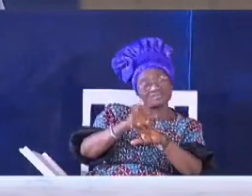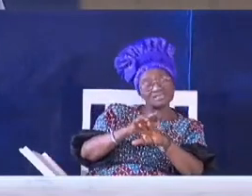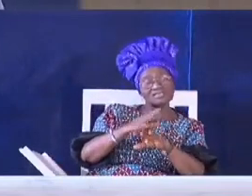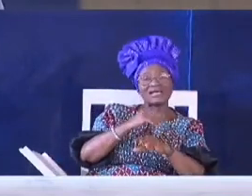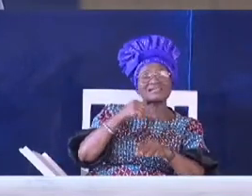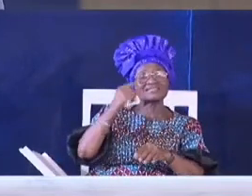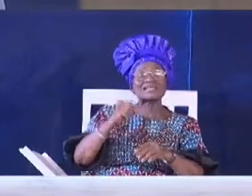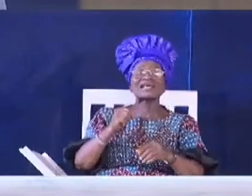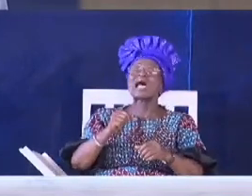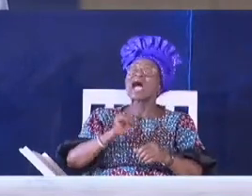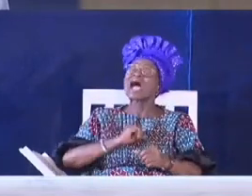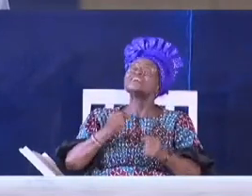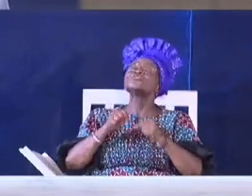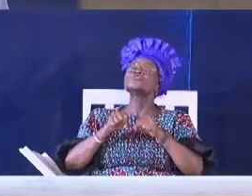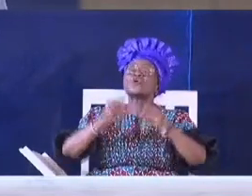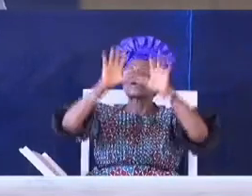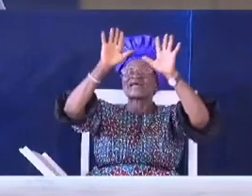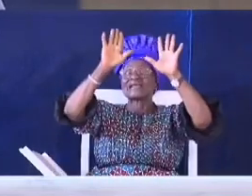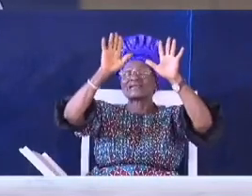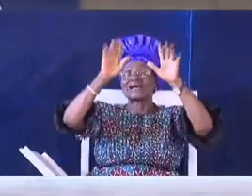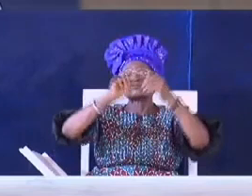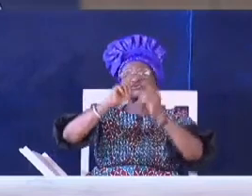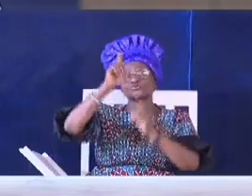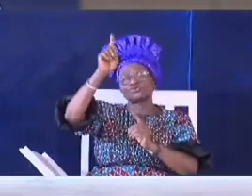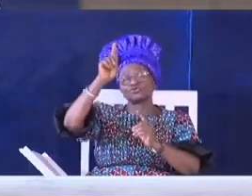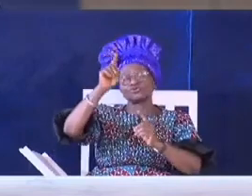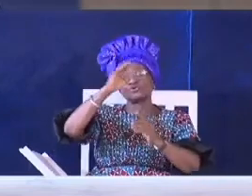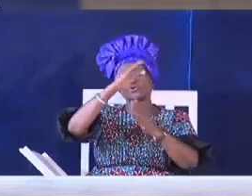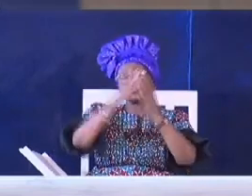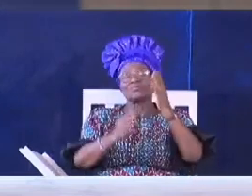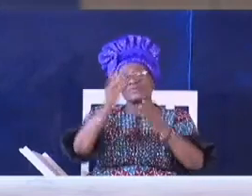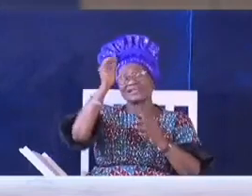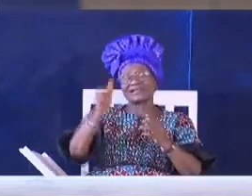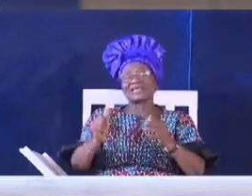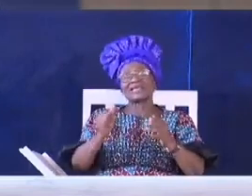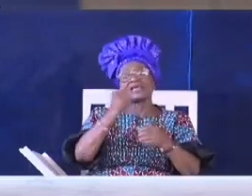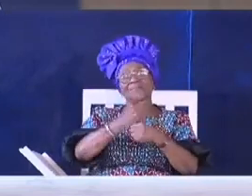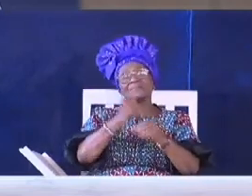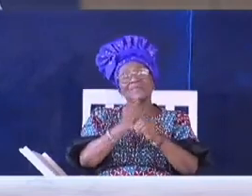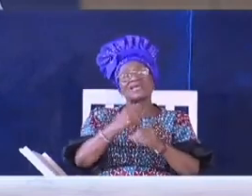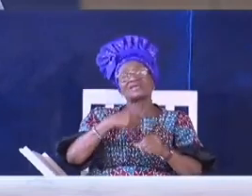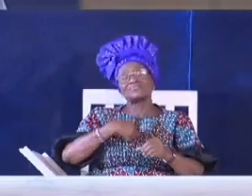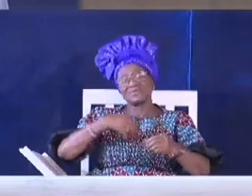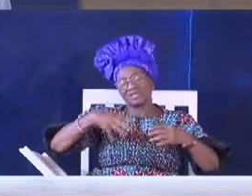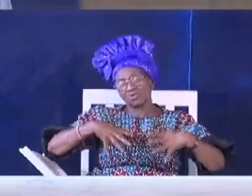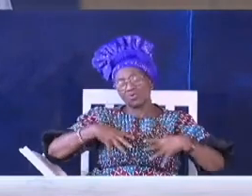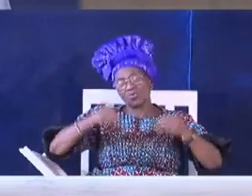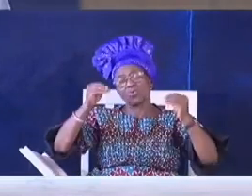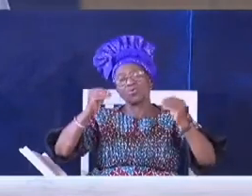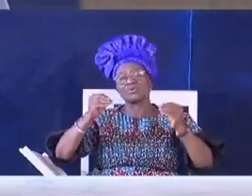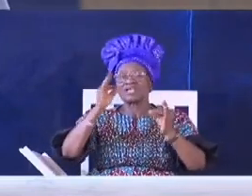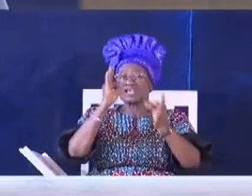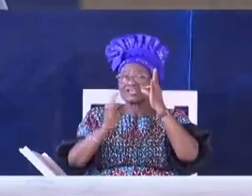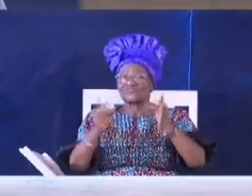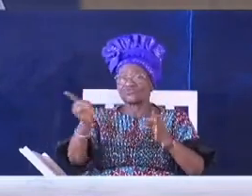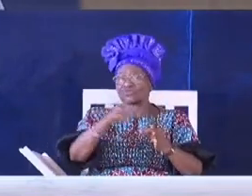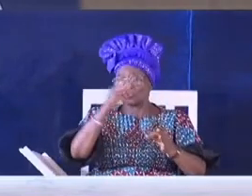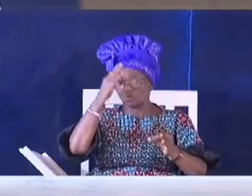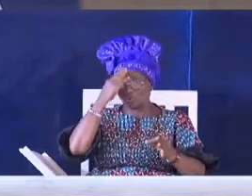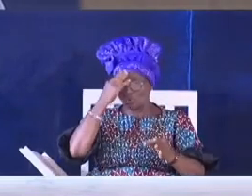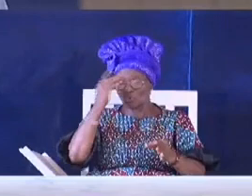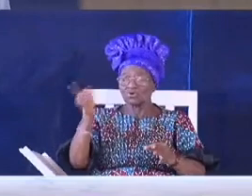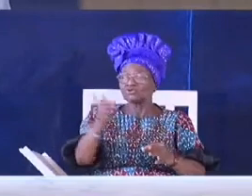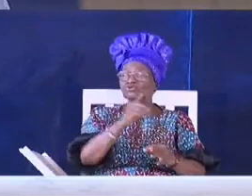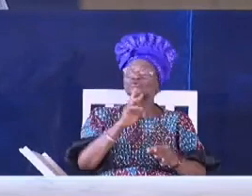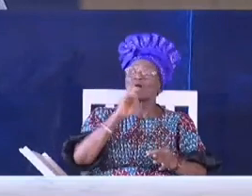surrender completely. Make me whole." If you know you are still living in sin, even if